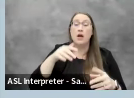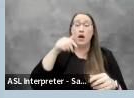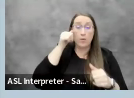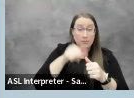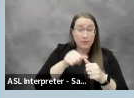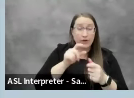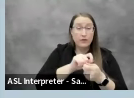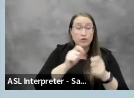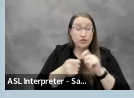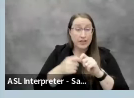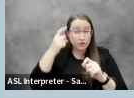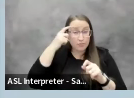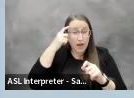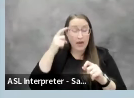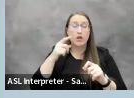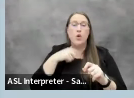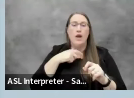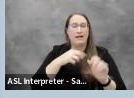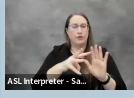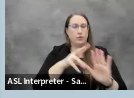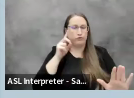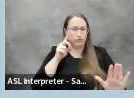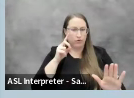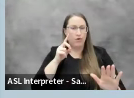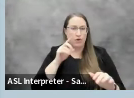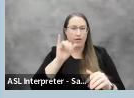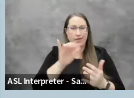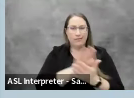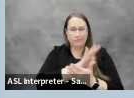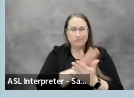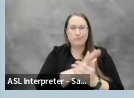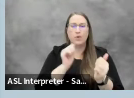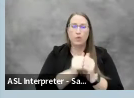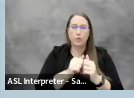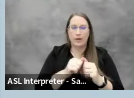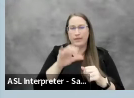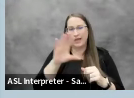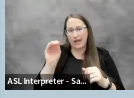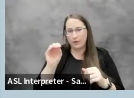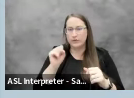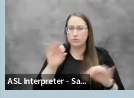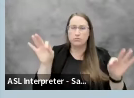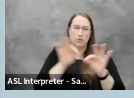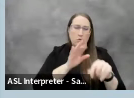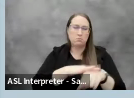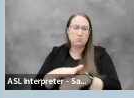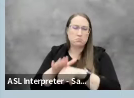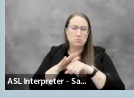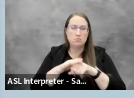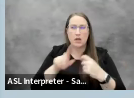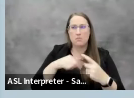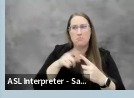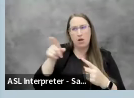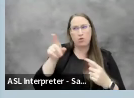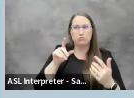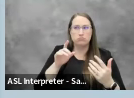to actively revoke this deed with the county. So those are just a couple caveats about this tool,